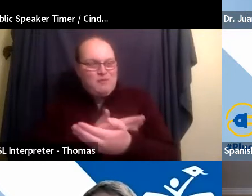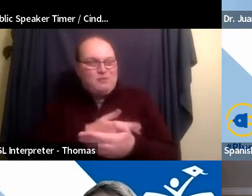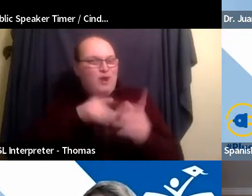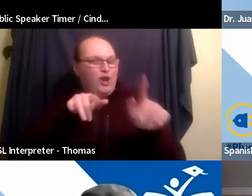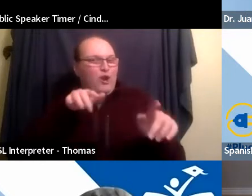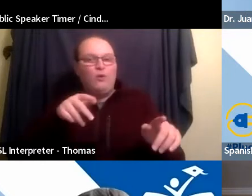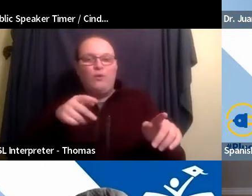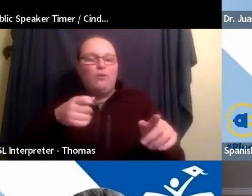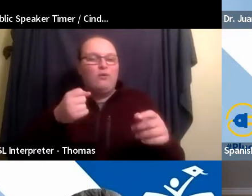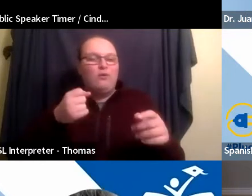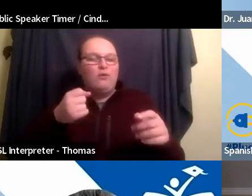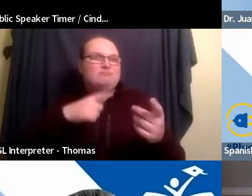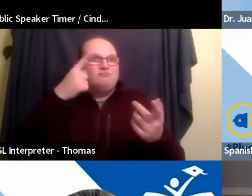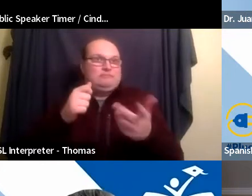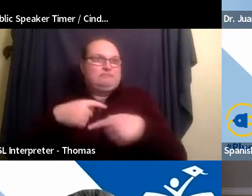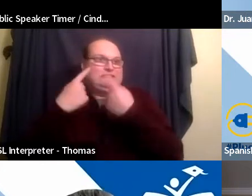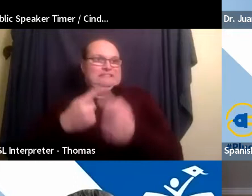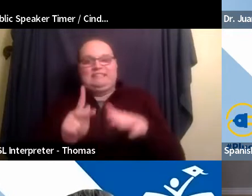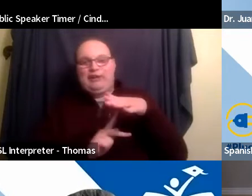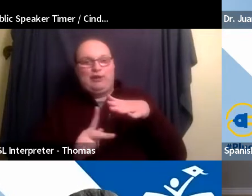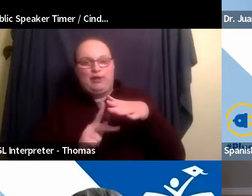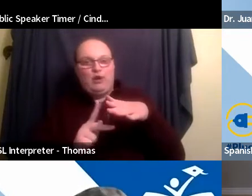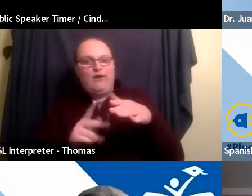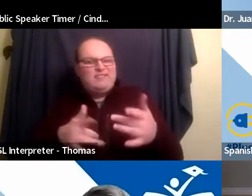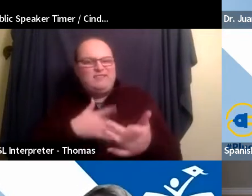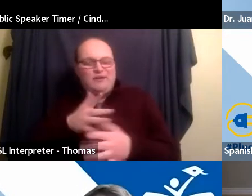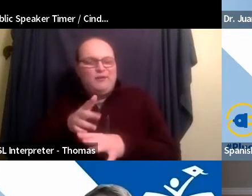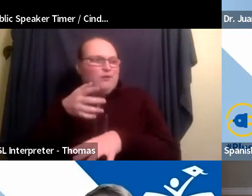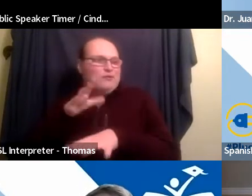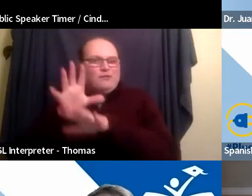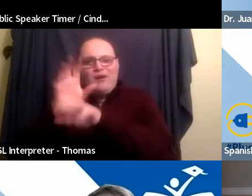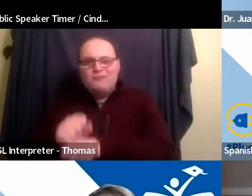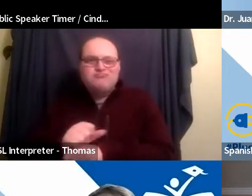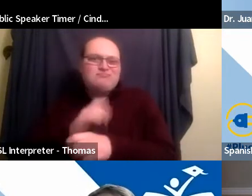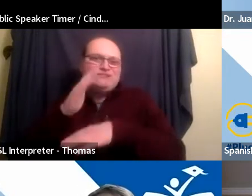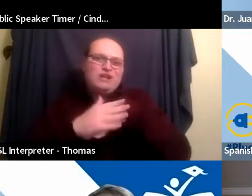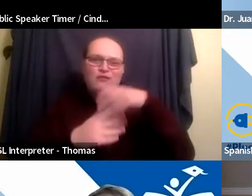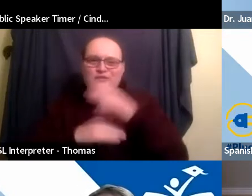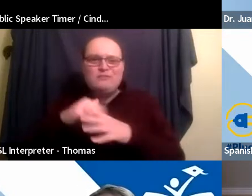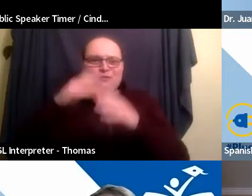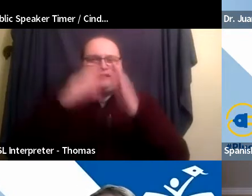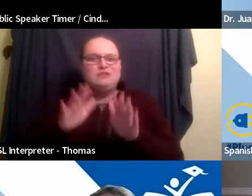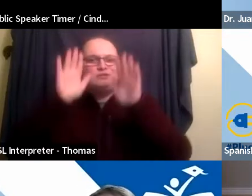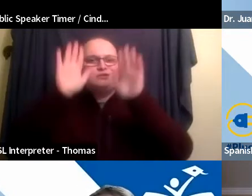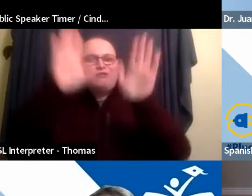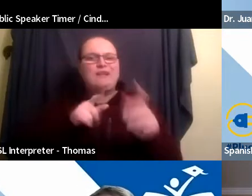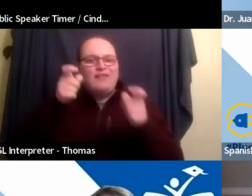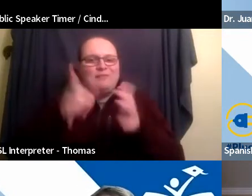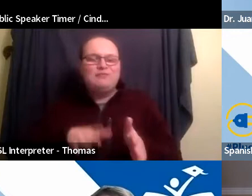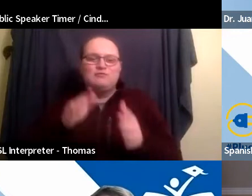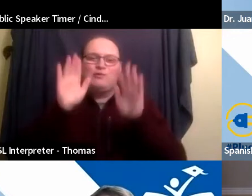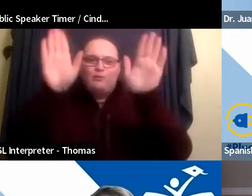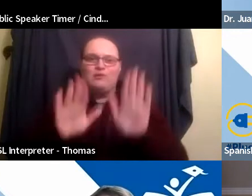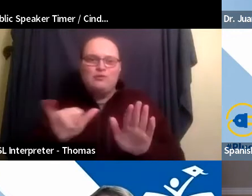school since kindergarten. She feels very comfortable. The teachers are great, and so is the administration. I'm